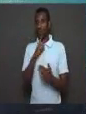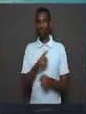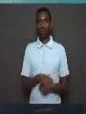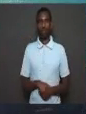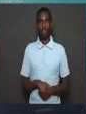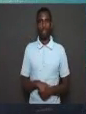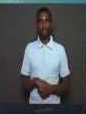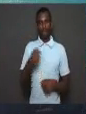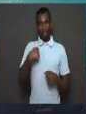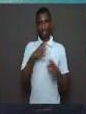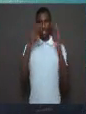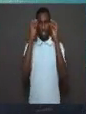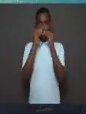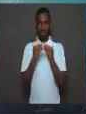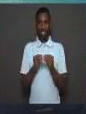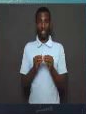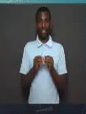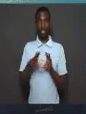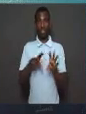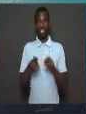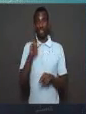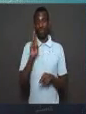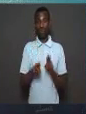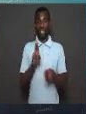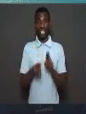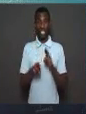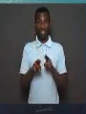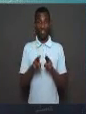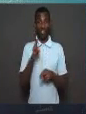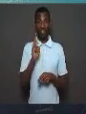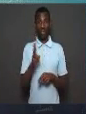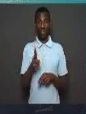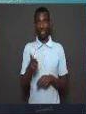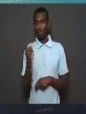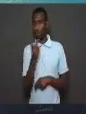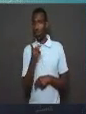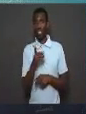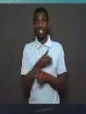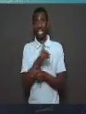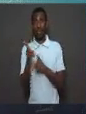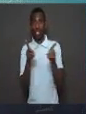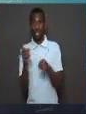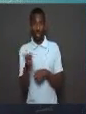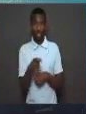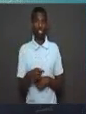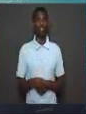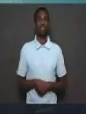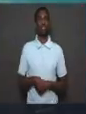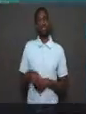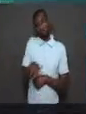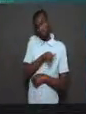We calculate relative velocity in 2 dimensions in much the same way.